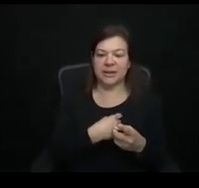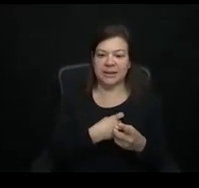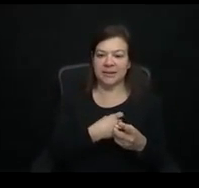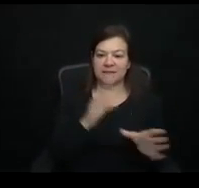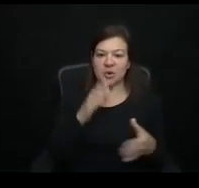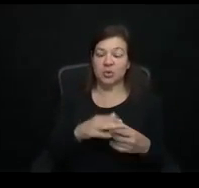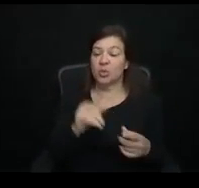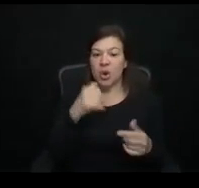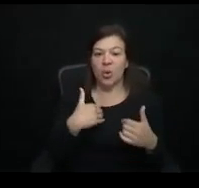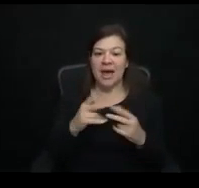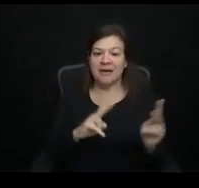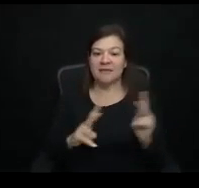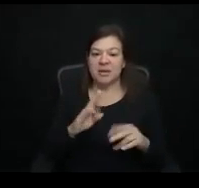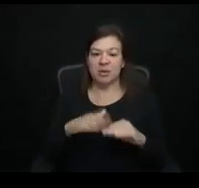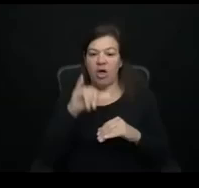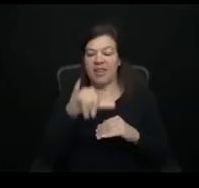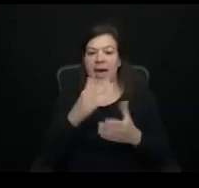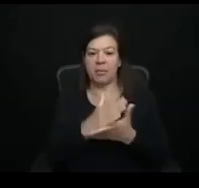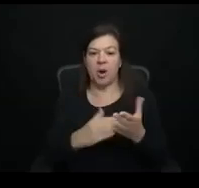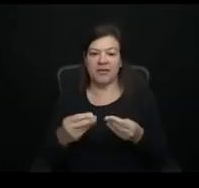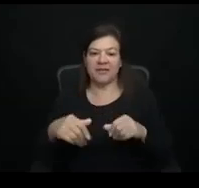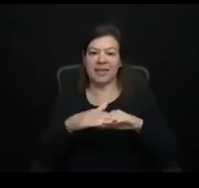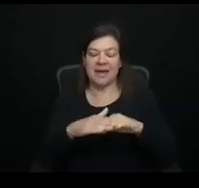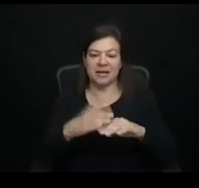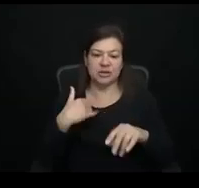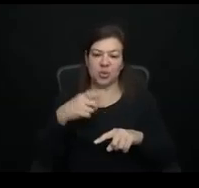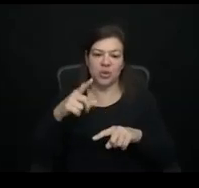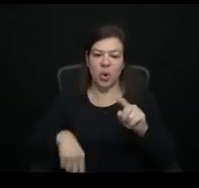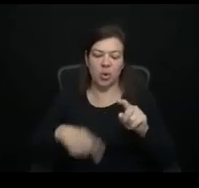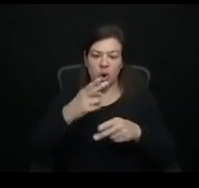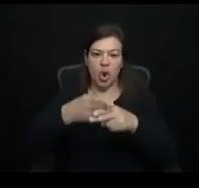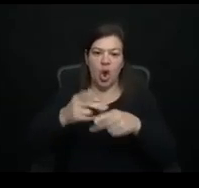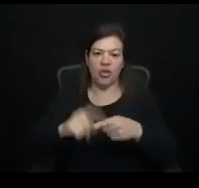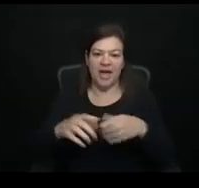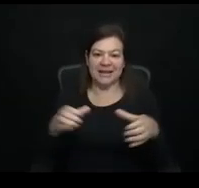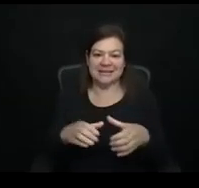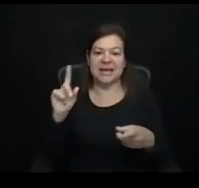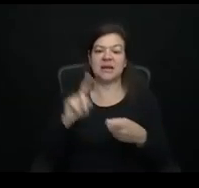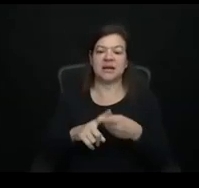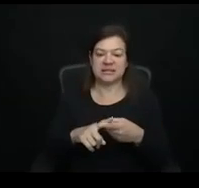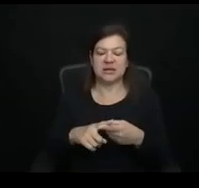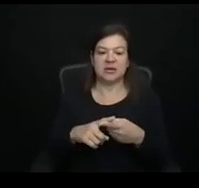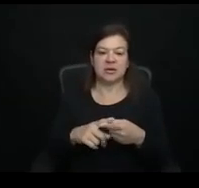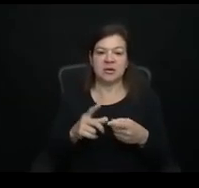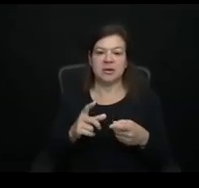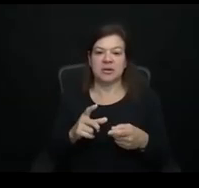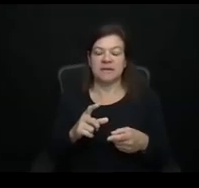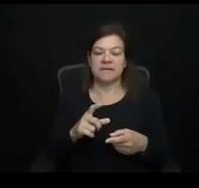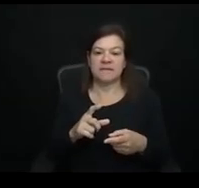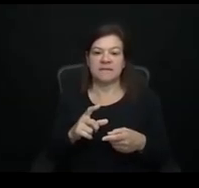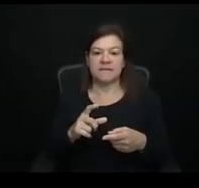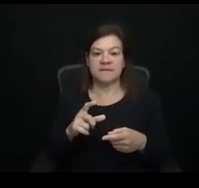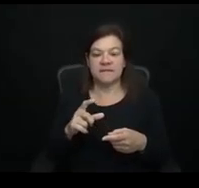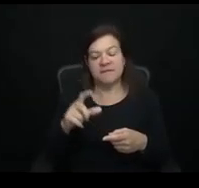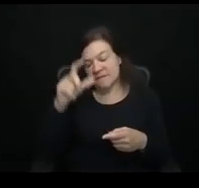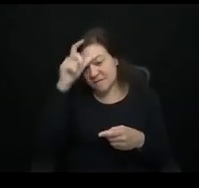have people down there on that piece of line, so there's no way we're going to call that contained until somebody actually can get down on the ground and look at it, or we leave it red until it